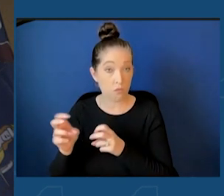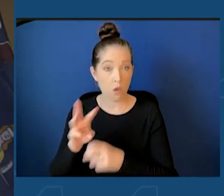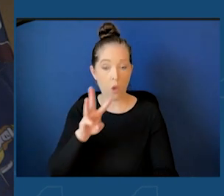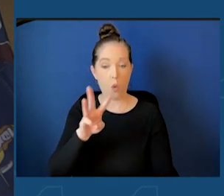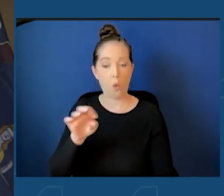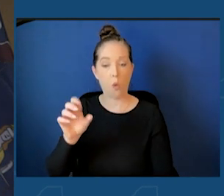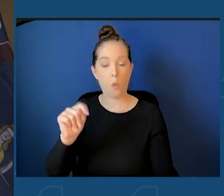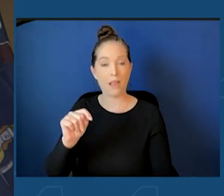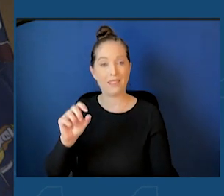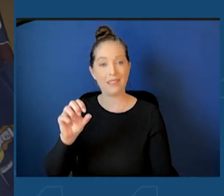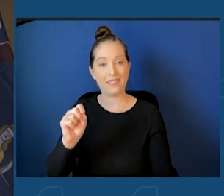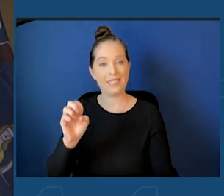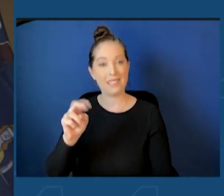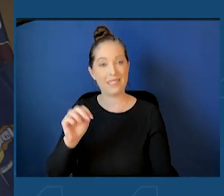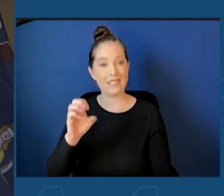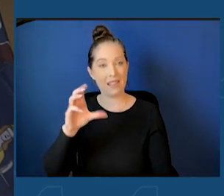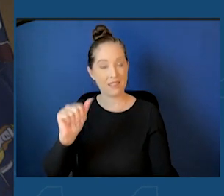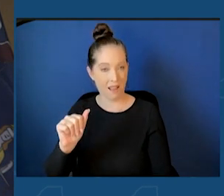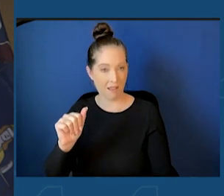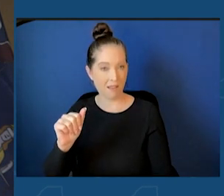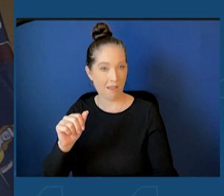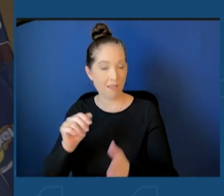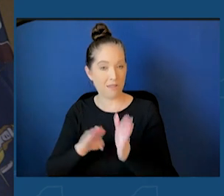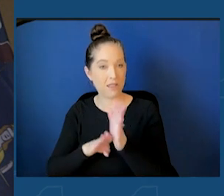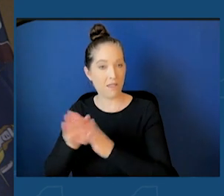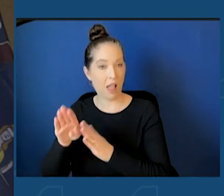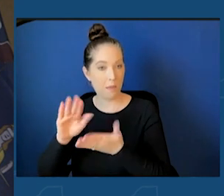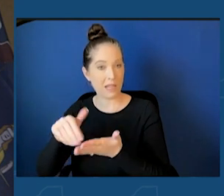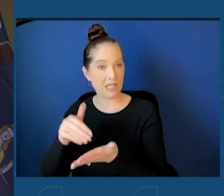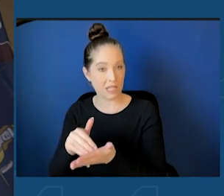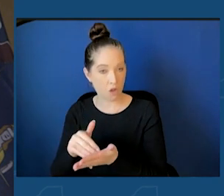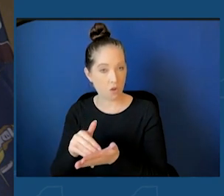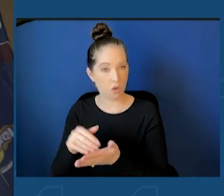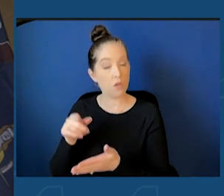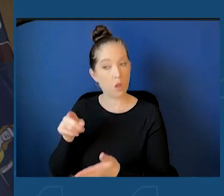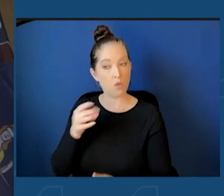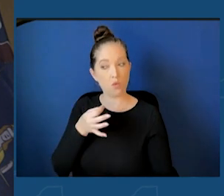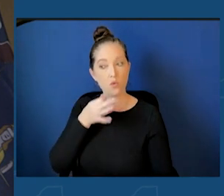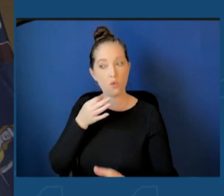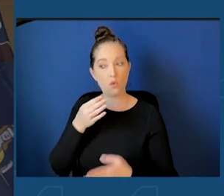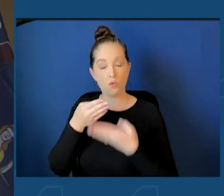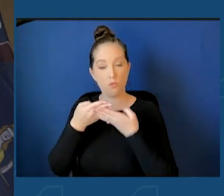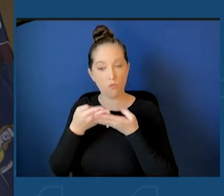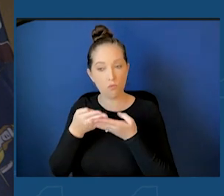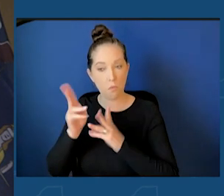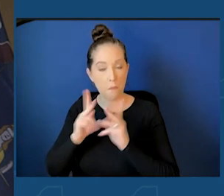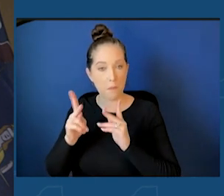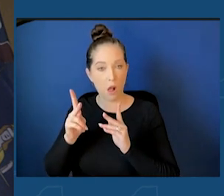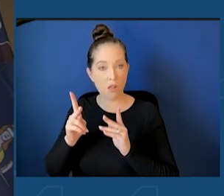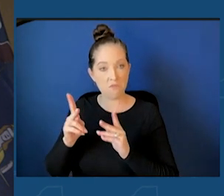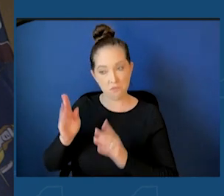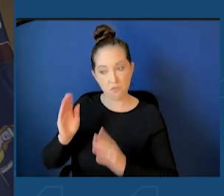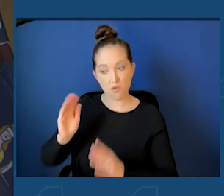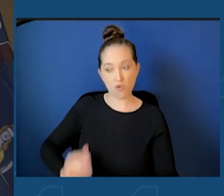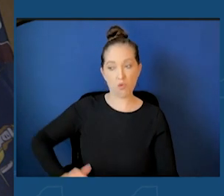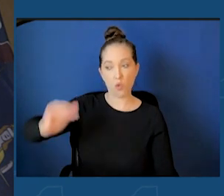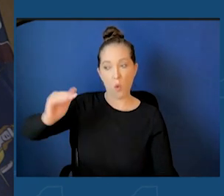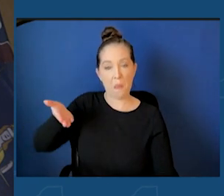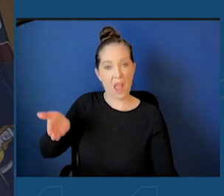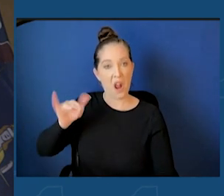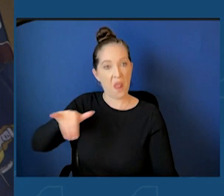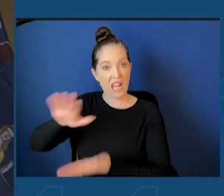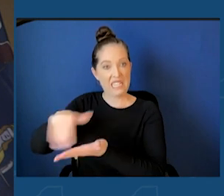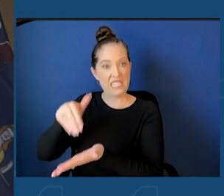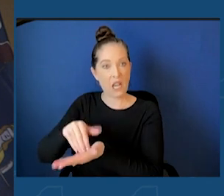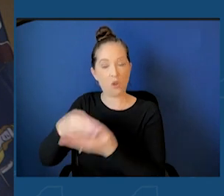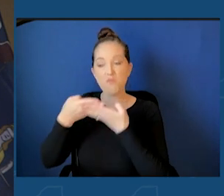Center in my nearby community was on the verge of releasing all these people who had literally grown up there. They knew no other life, and yet they're supposed to be able to